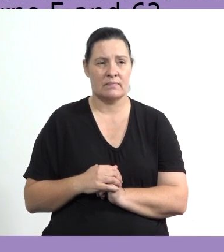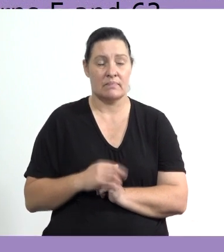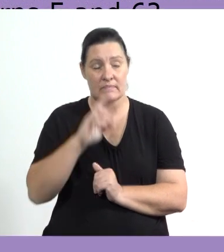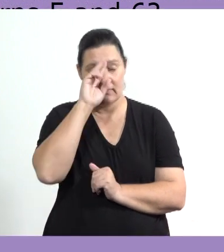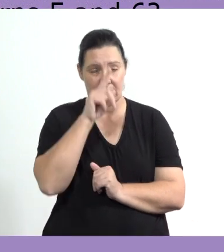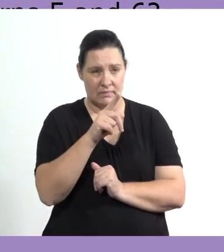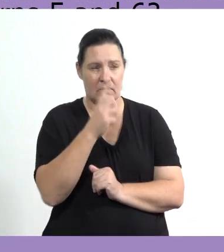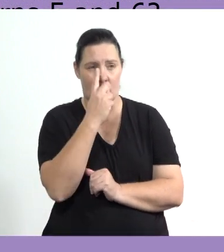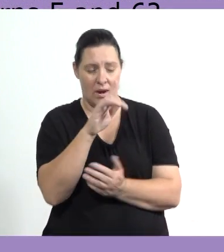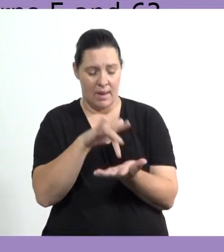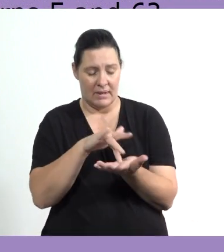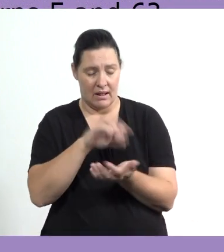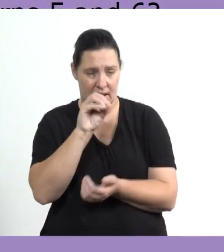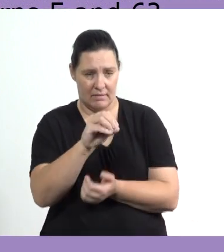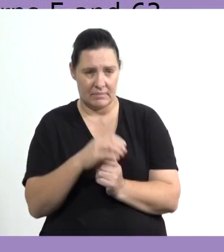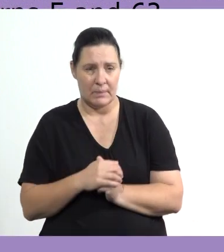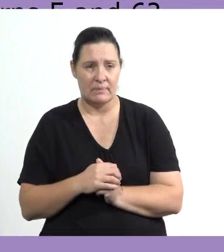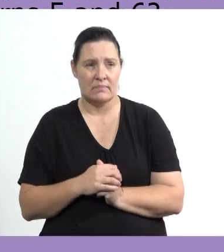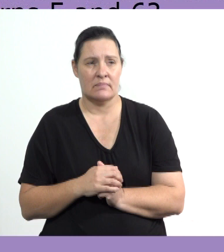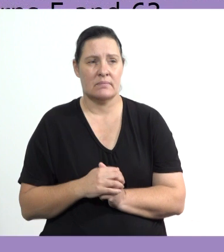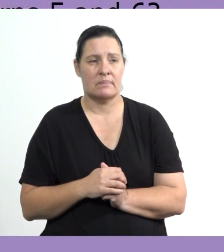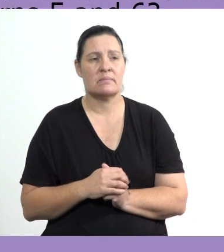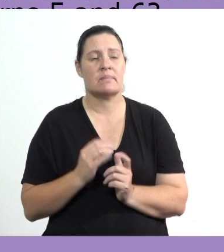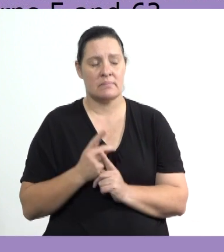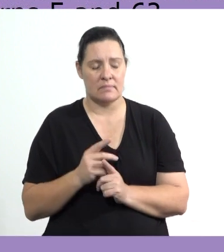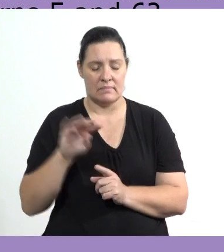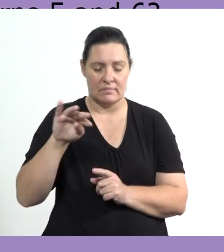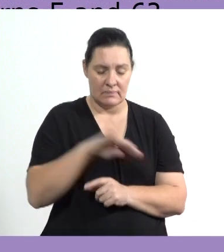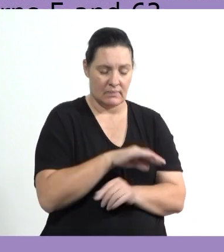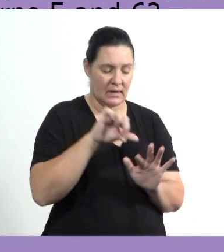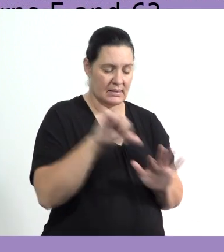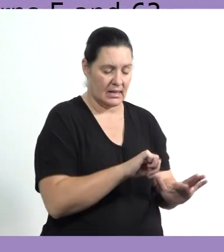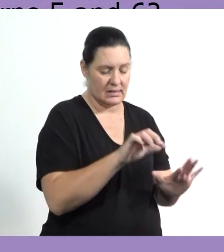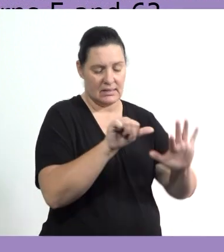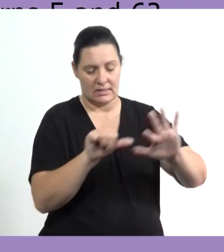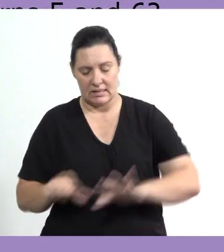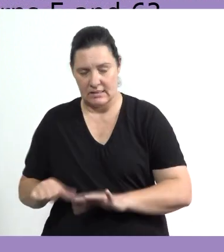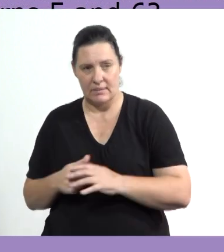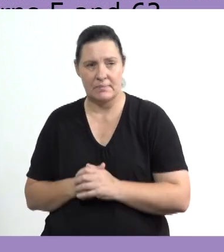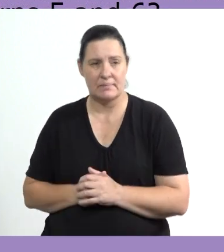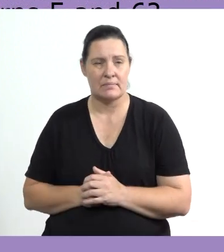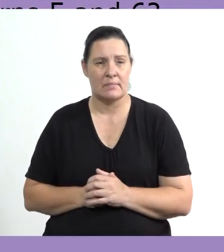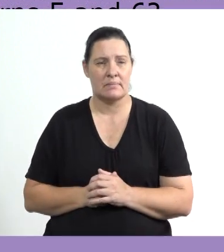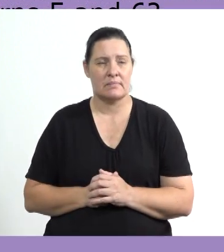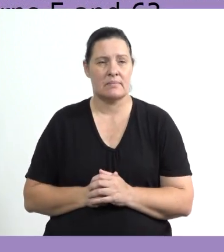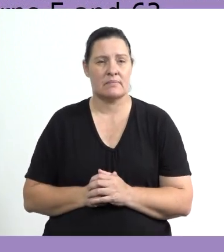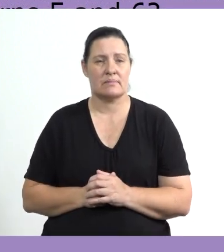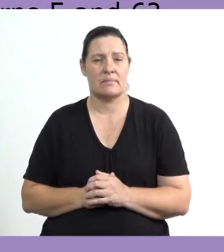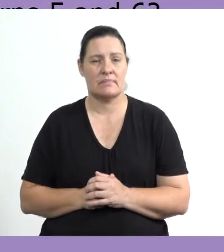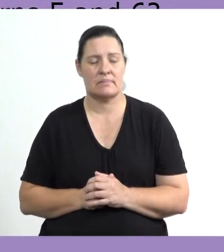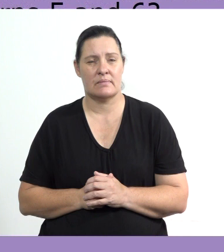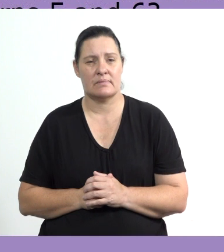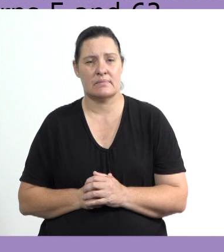stop. Remember, we had that 1 in the middle there, and there it is. And then I'm going to continue going down. How many circles are we going to color